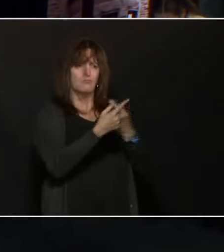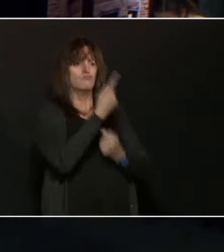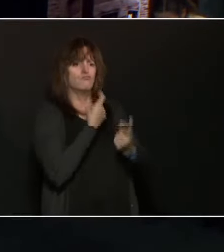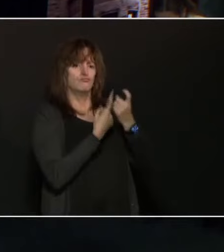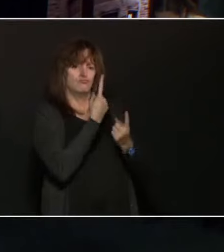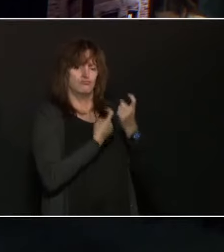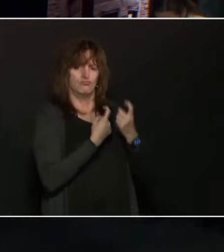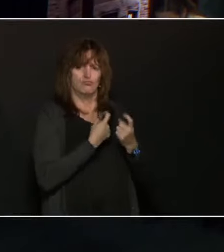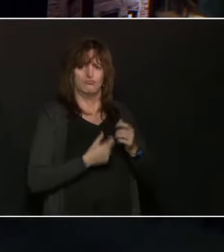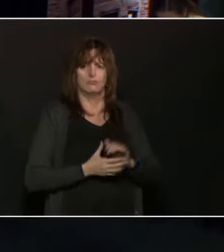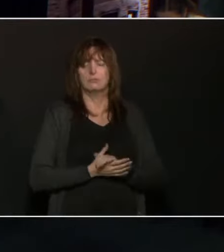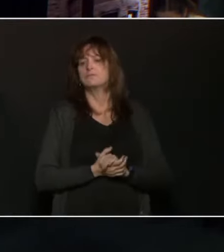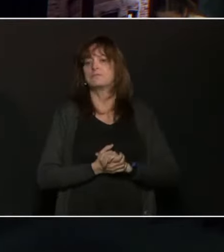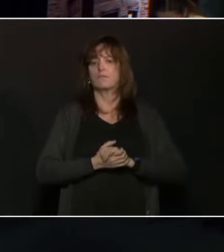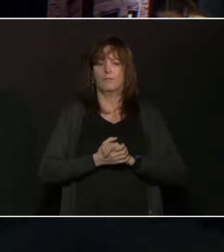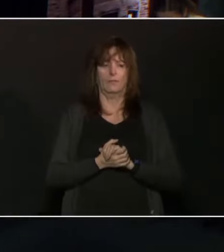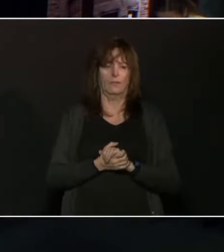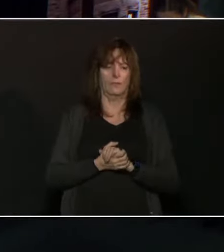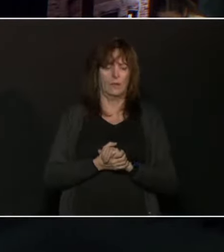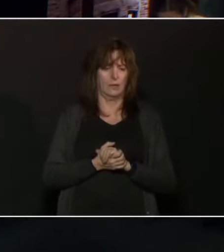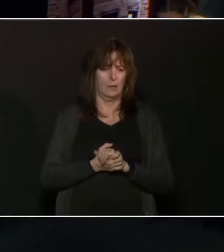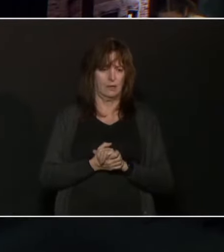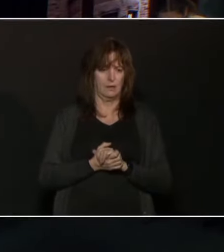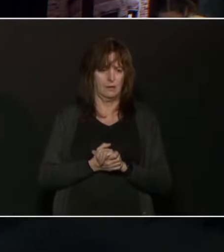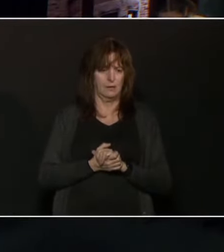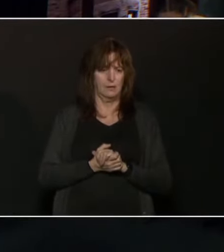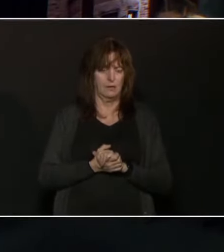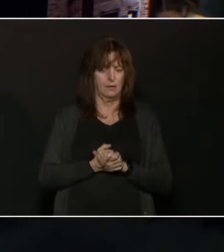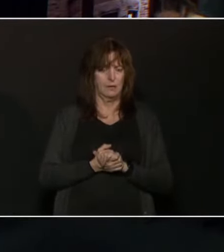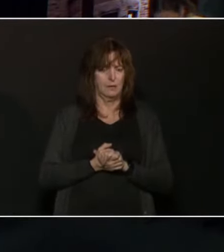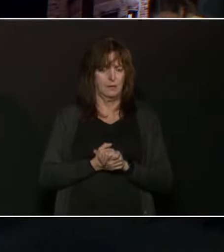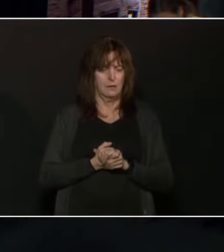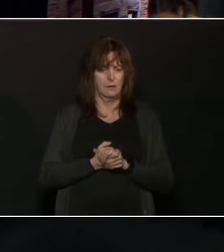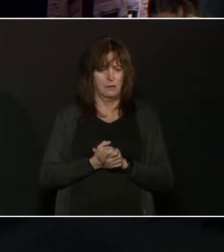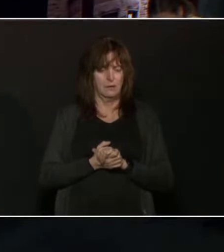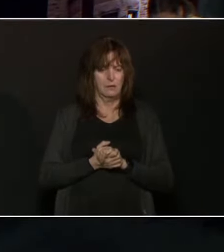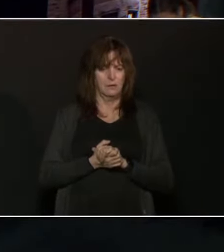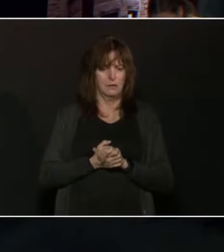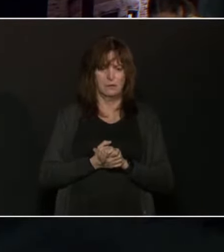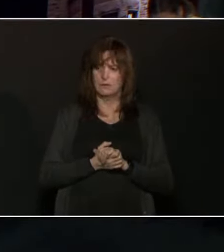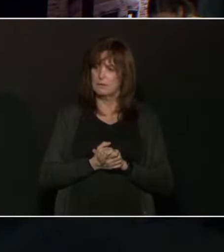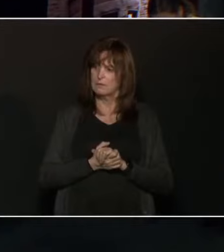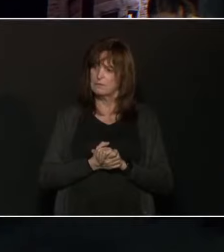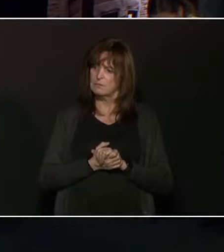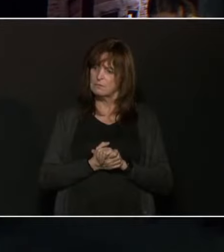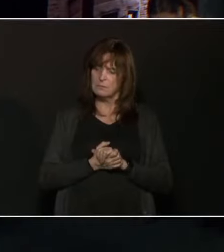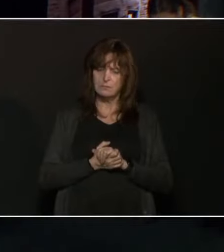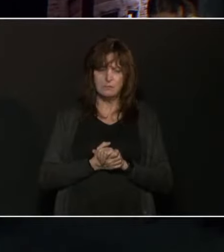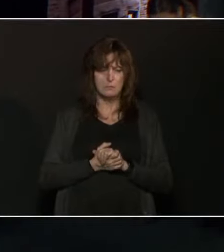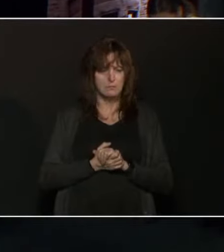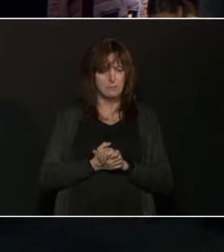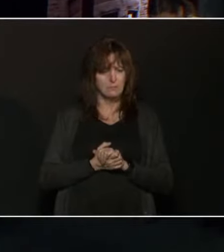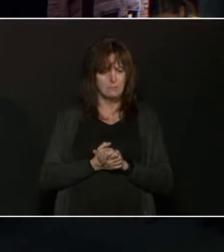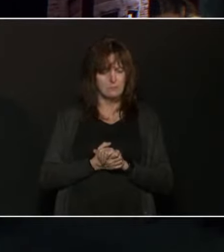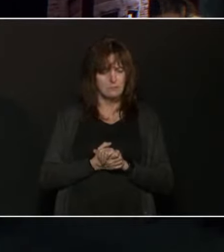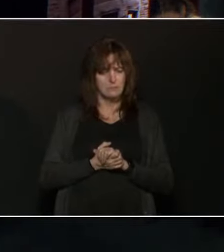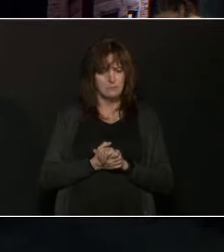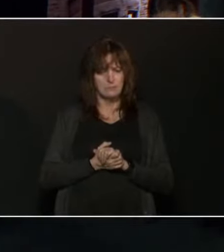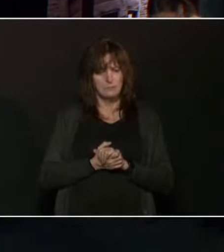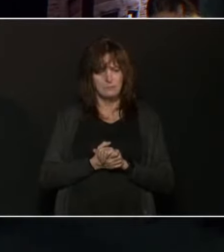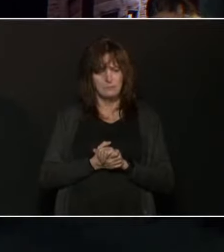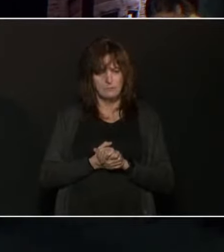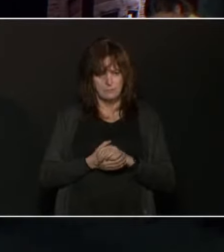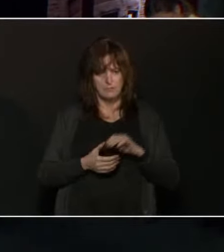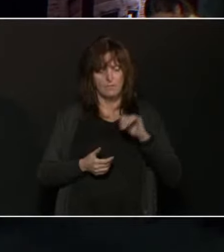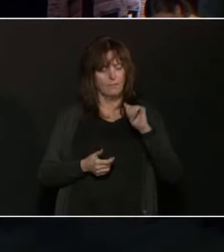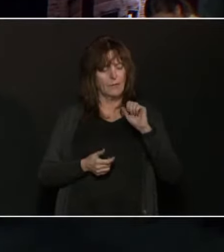1 follow-up. Over to the first question, please. First question comes from Ashley Legasek at News Talk 1010. Please go